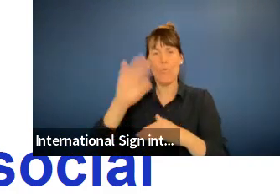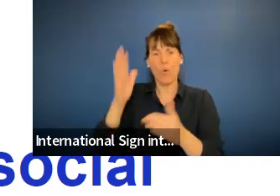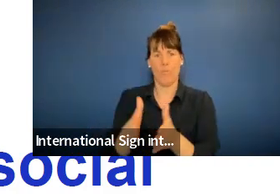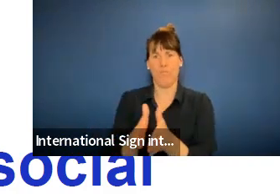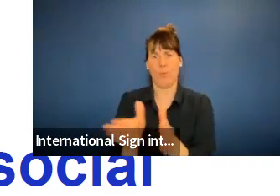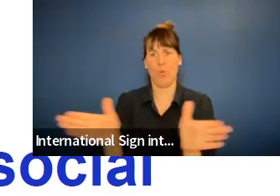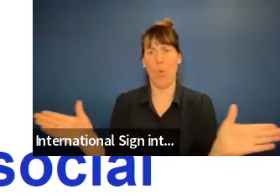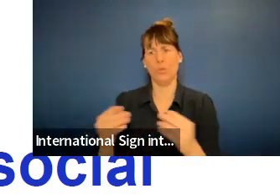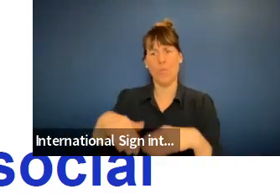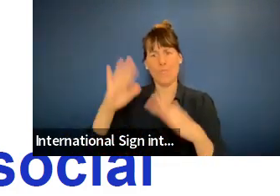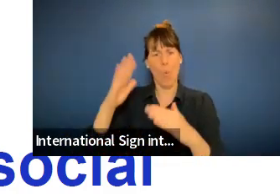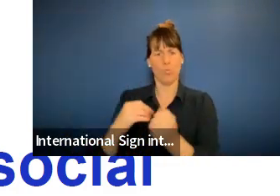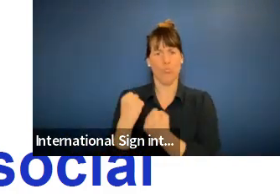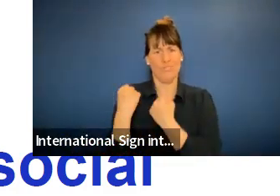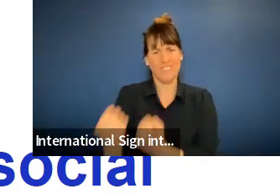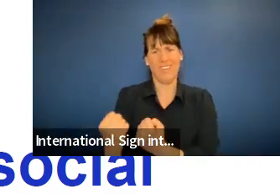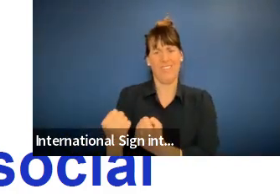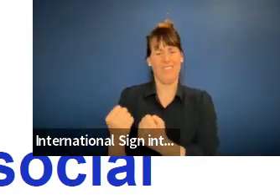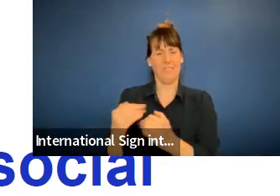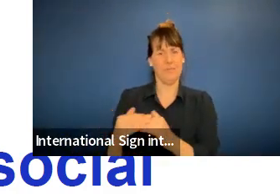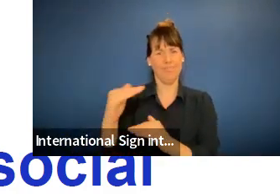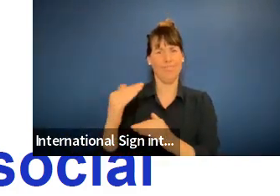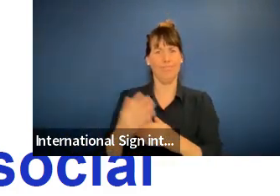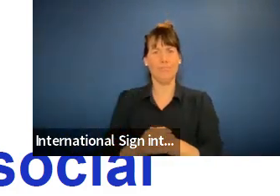assistive devices. Next slide, please.